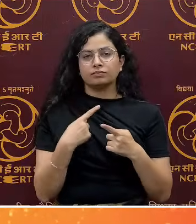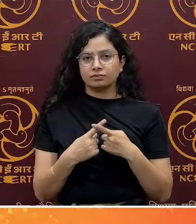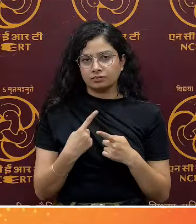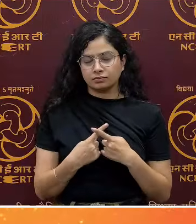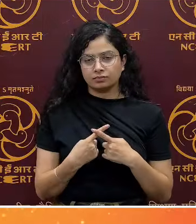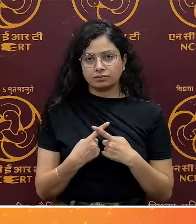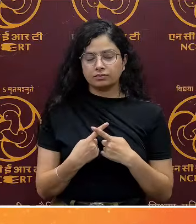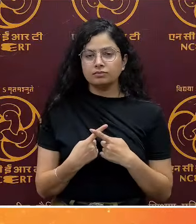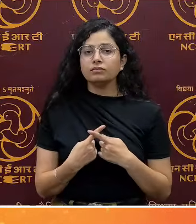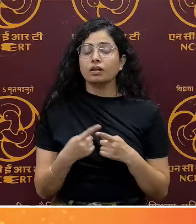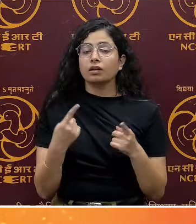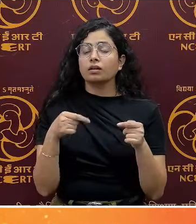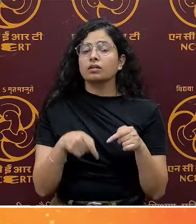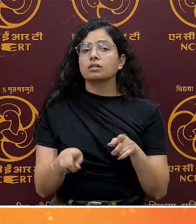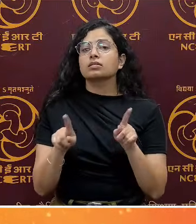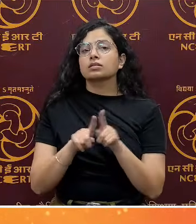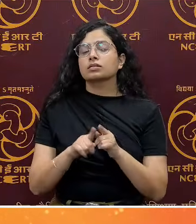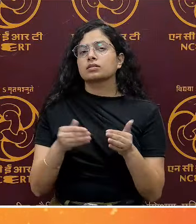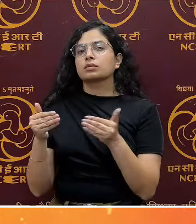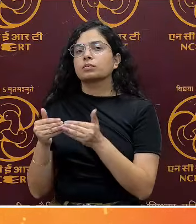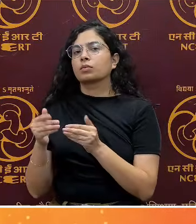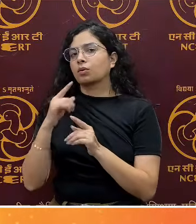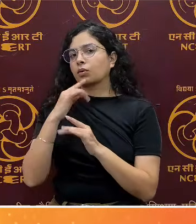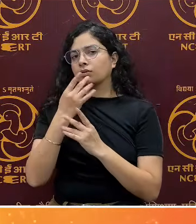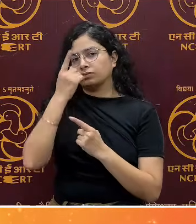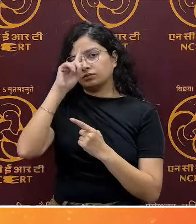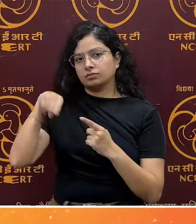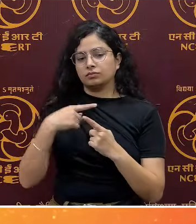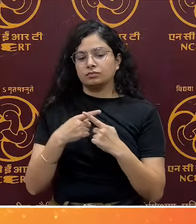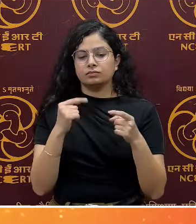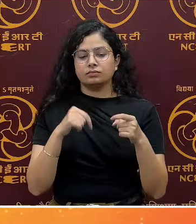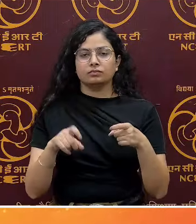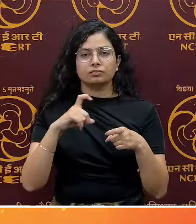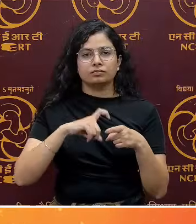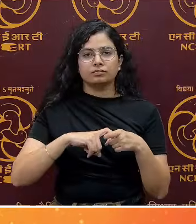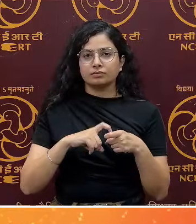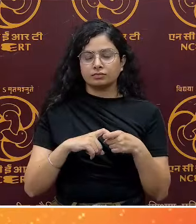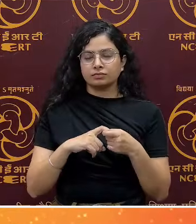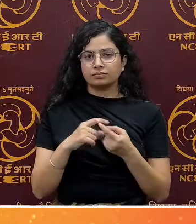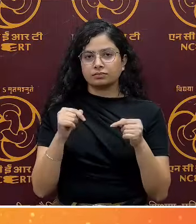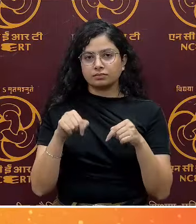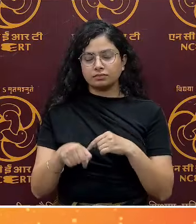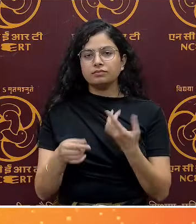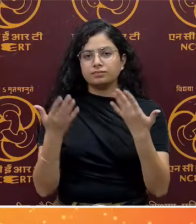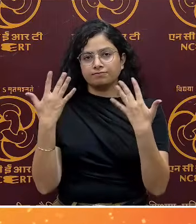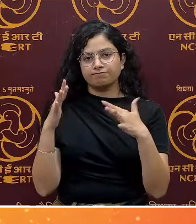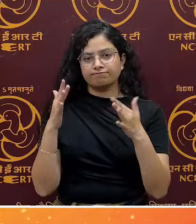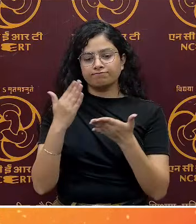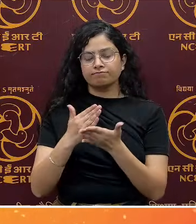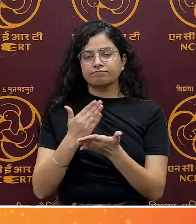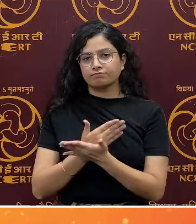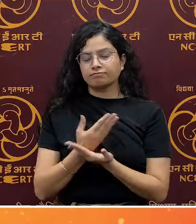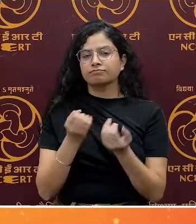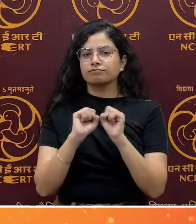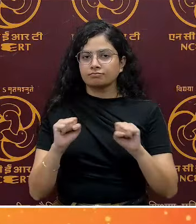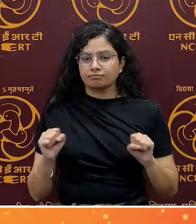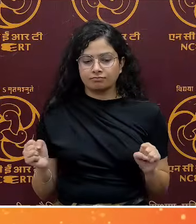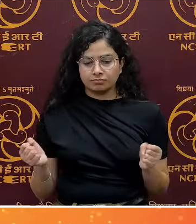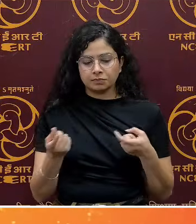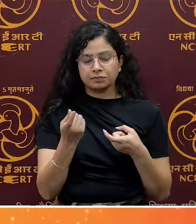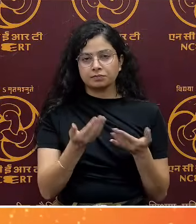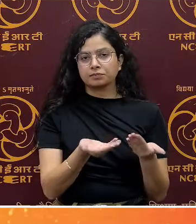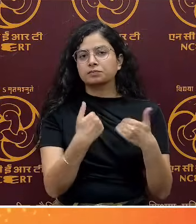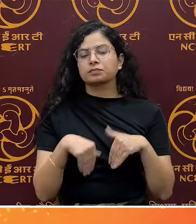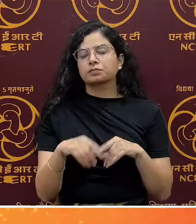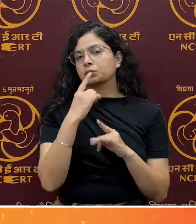And for the same, let me introduce to the expert who joined us for this wonderful session. So yes, today we are joined